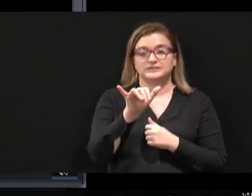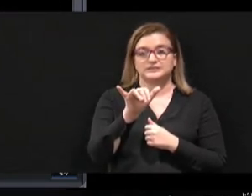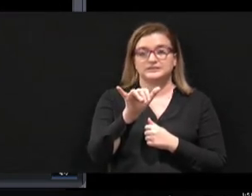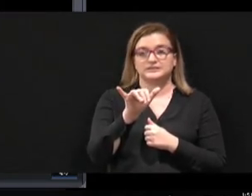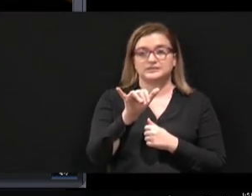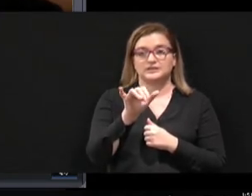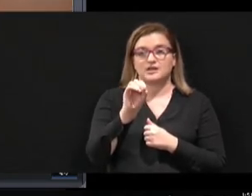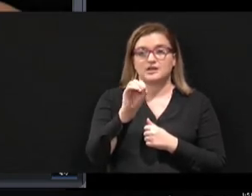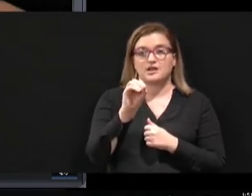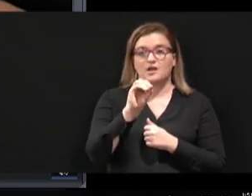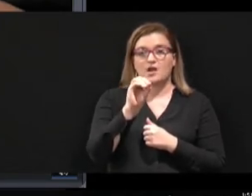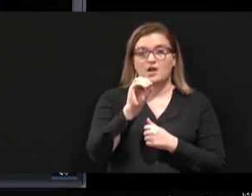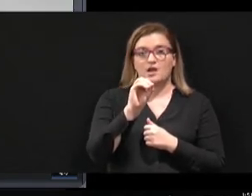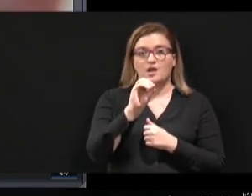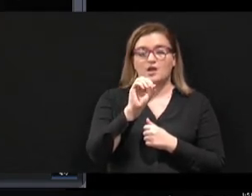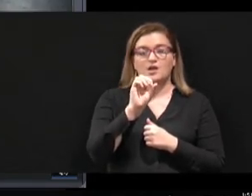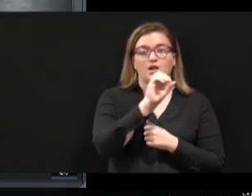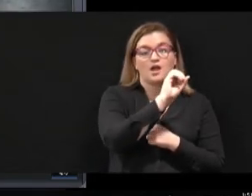A. O.